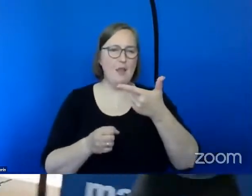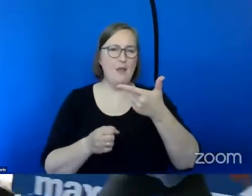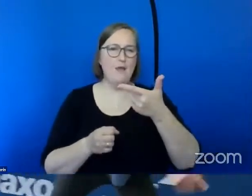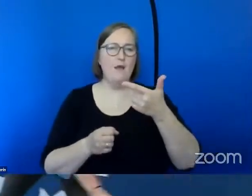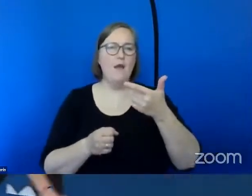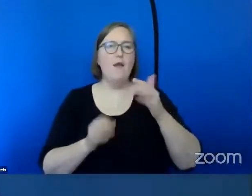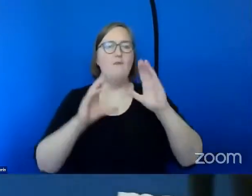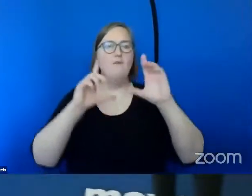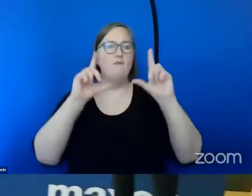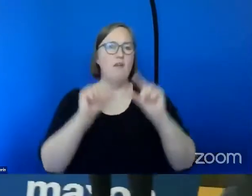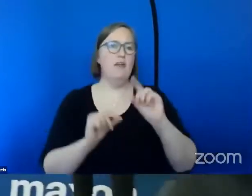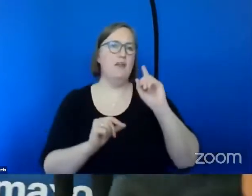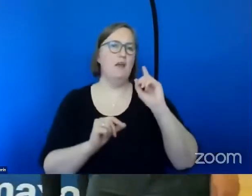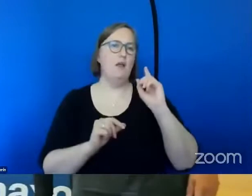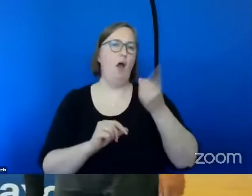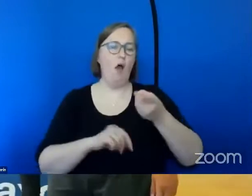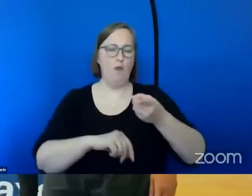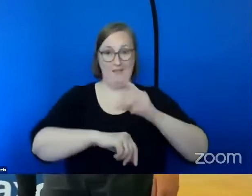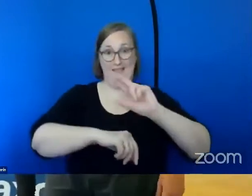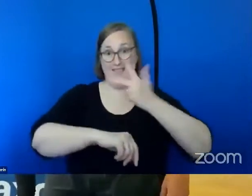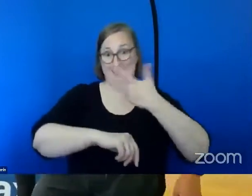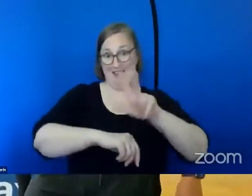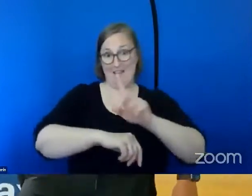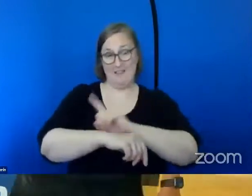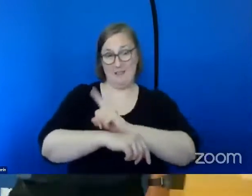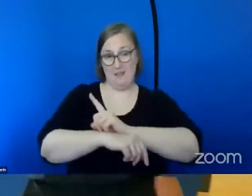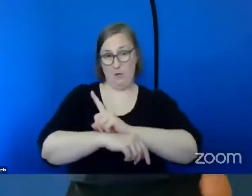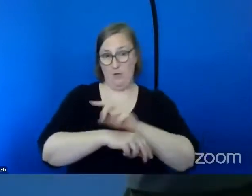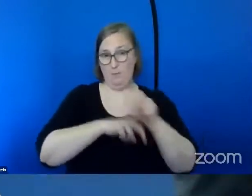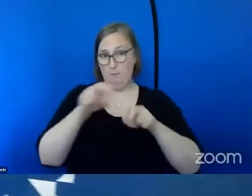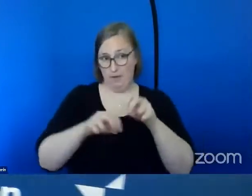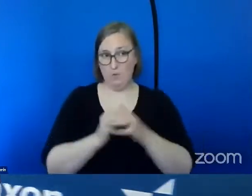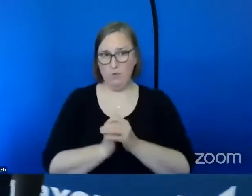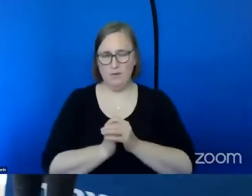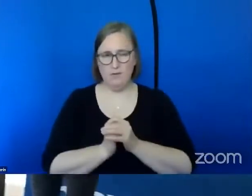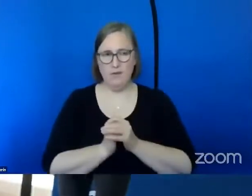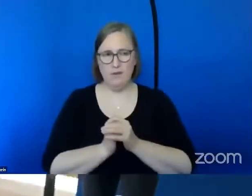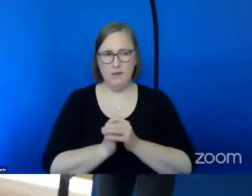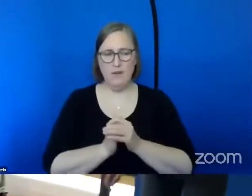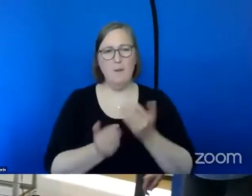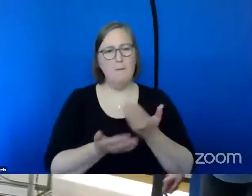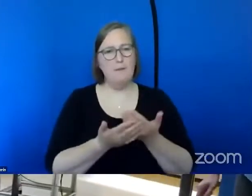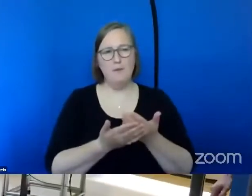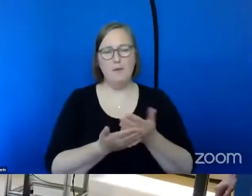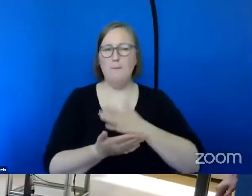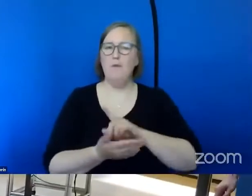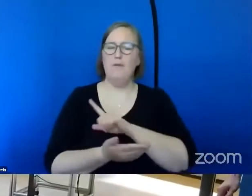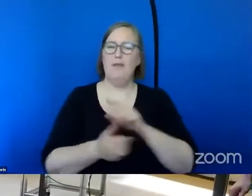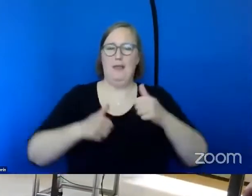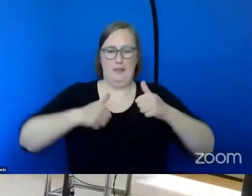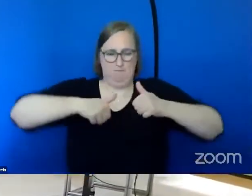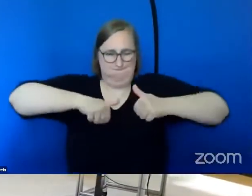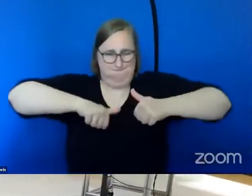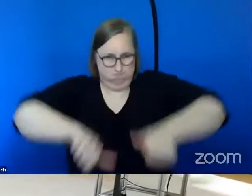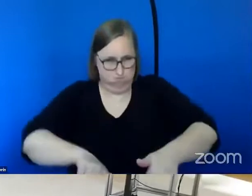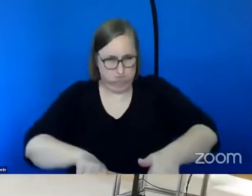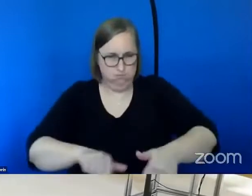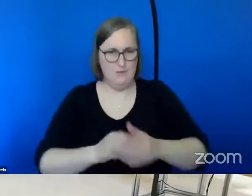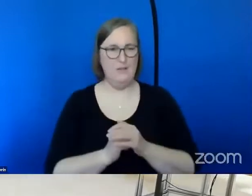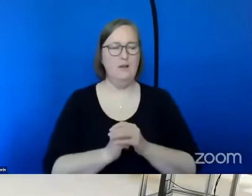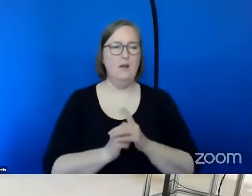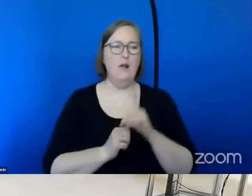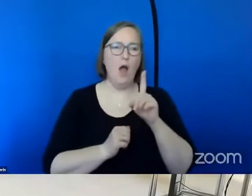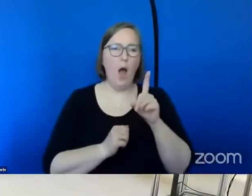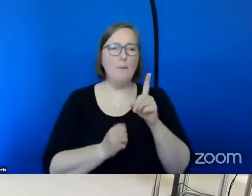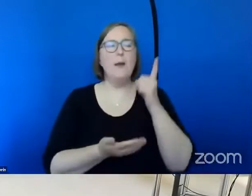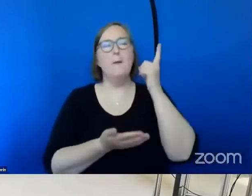needs to pick up the pace from a timing perspective. But as we can see now, Roland, starting to find a little bit of rhythm, a little bit of